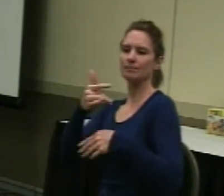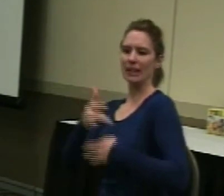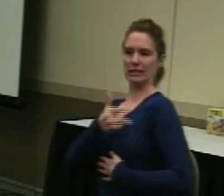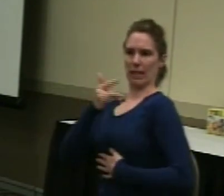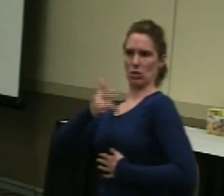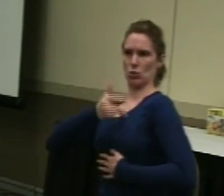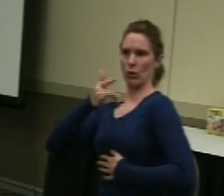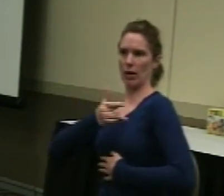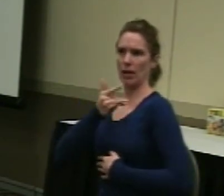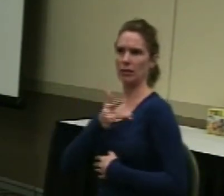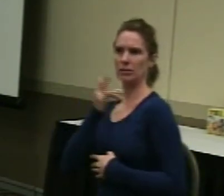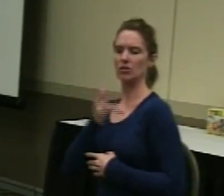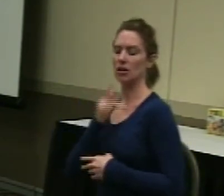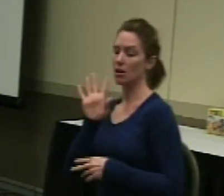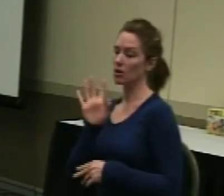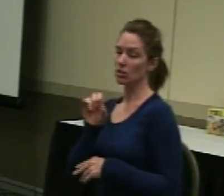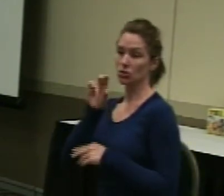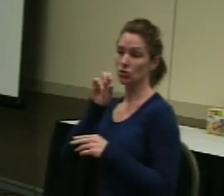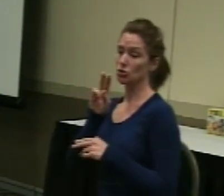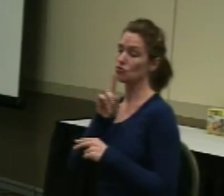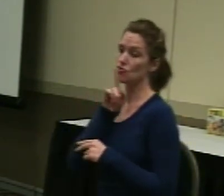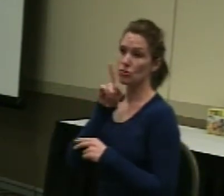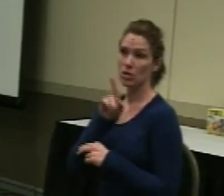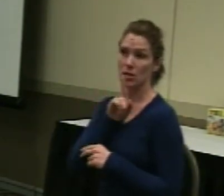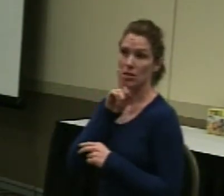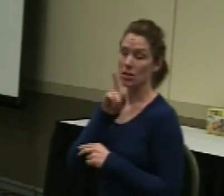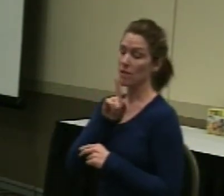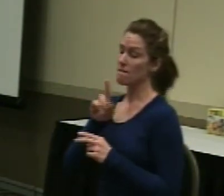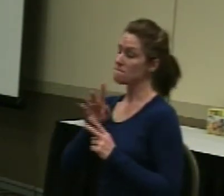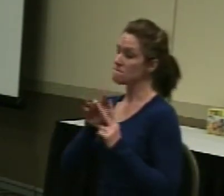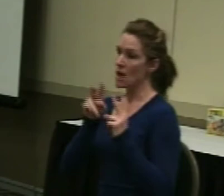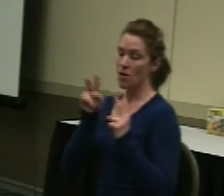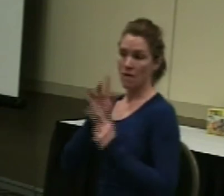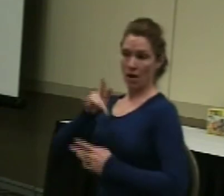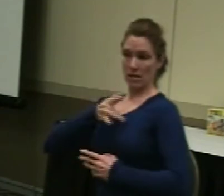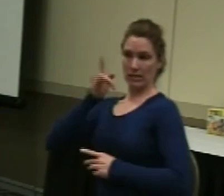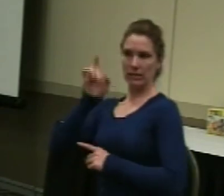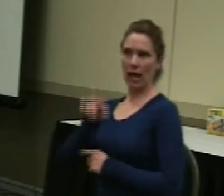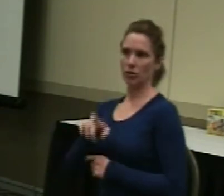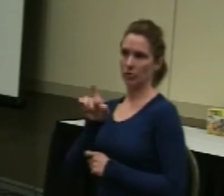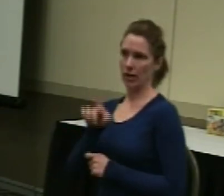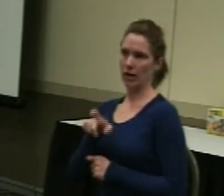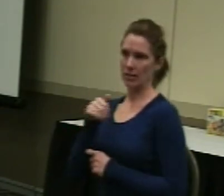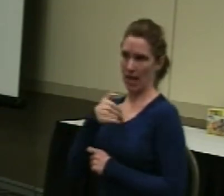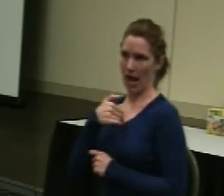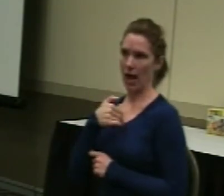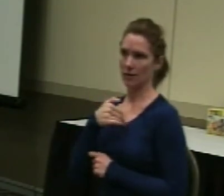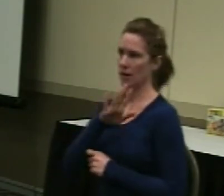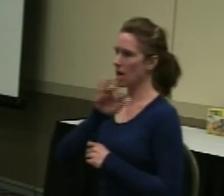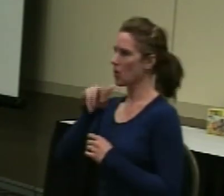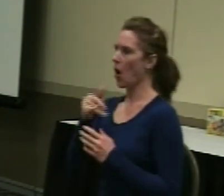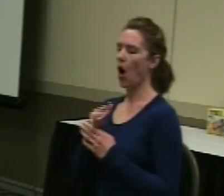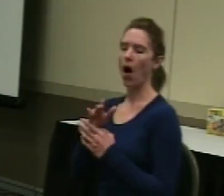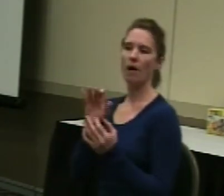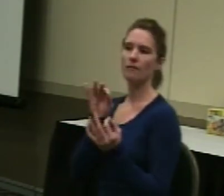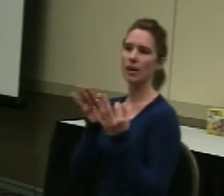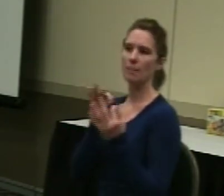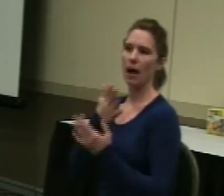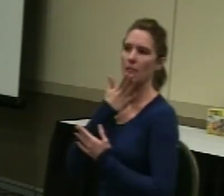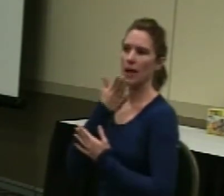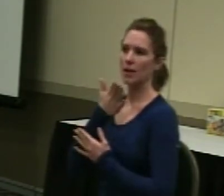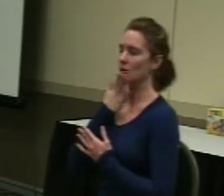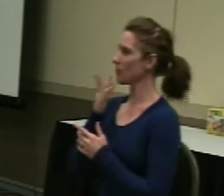clearly a huge sensory needs. So, and all of your beautiful input. I cannot be running